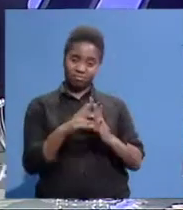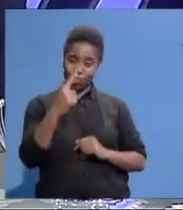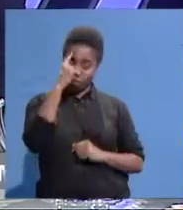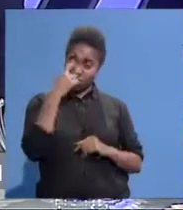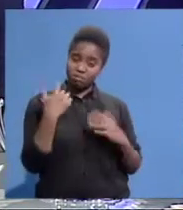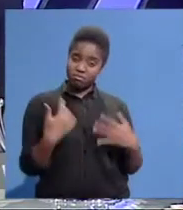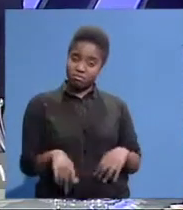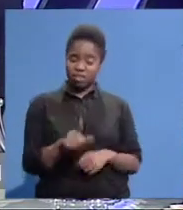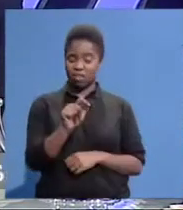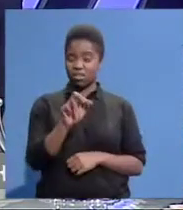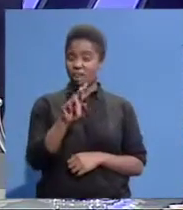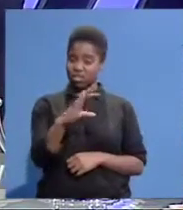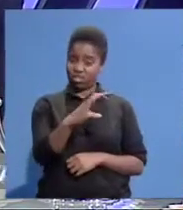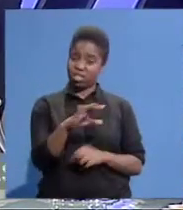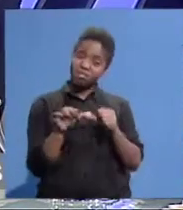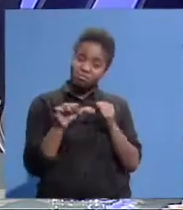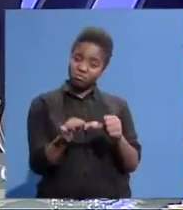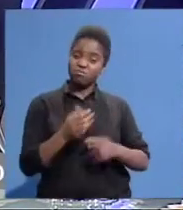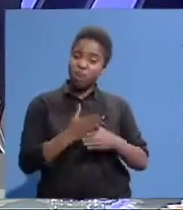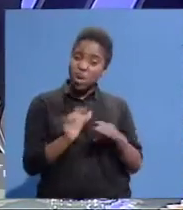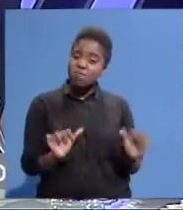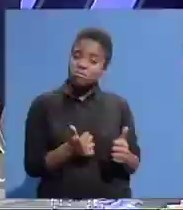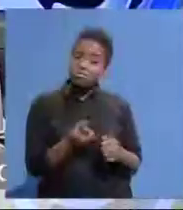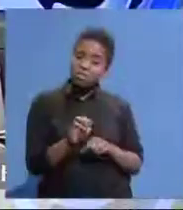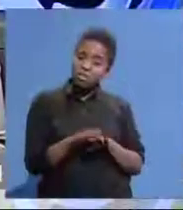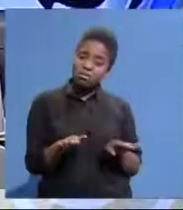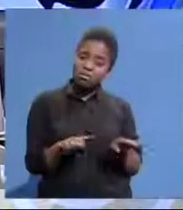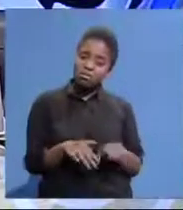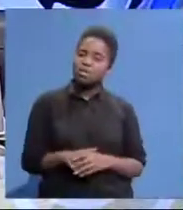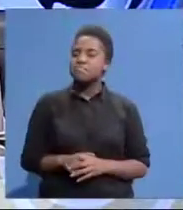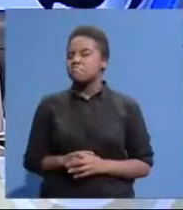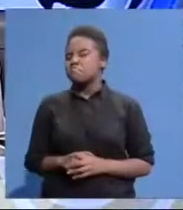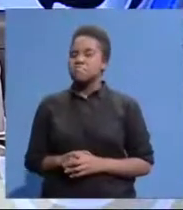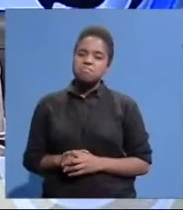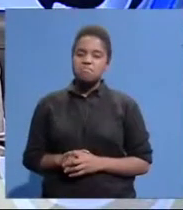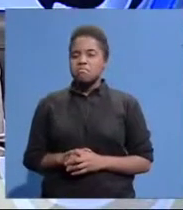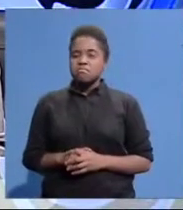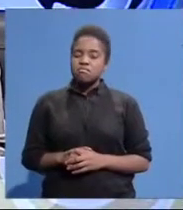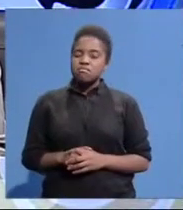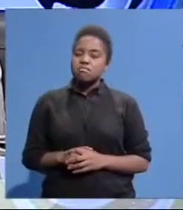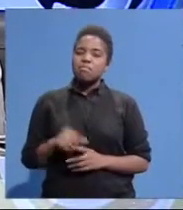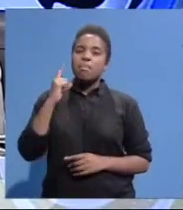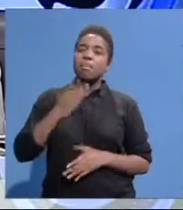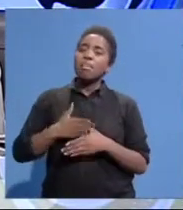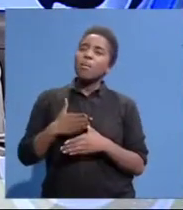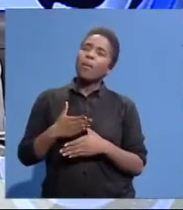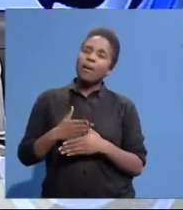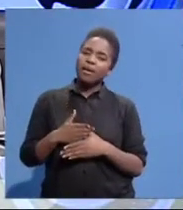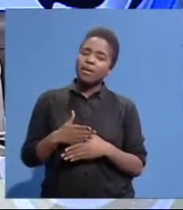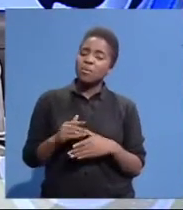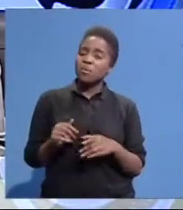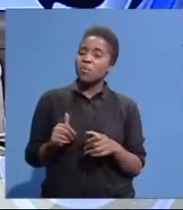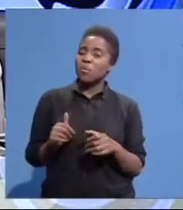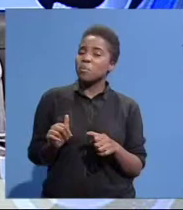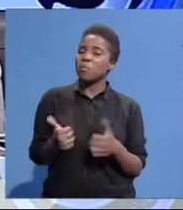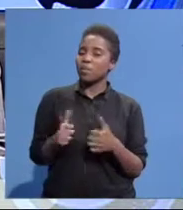Could it have been done differently? Has it really worked? Well, I think it's worked very well. I think,